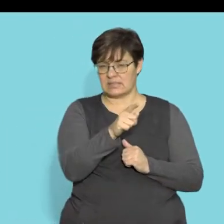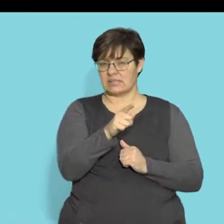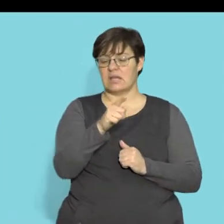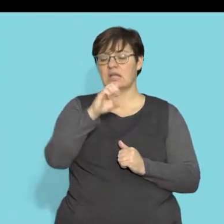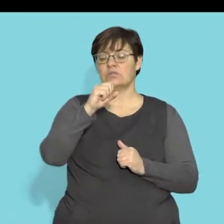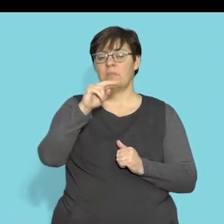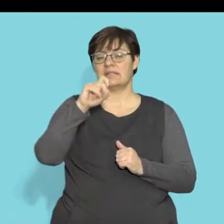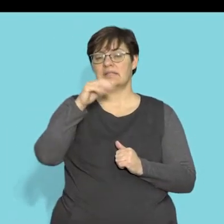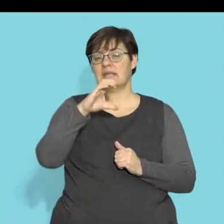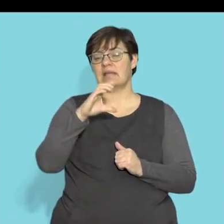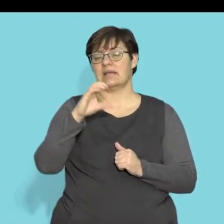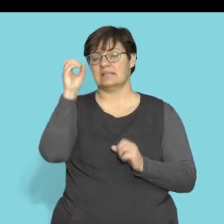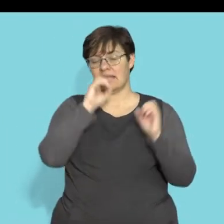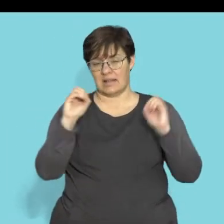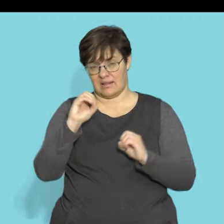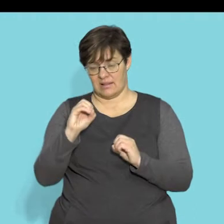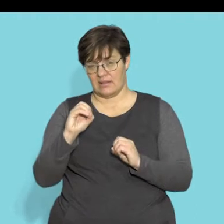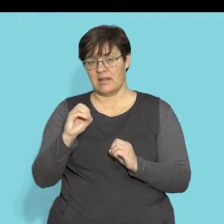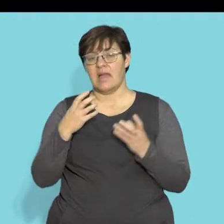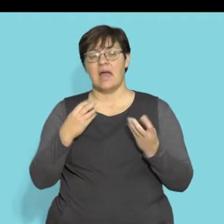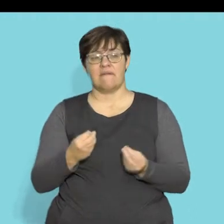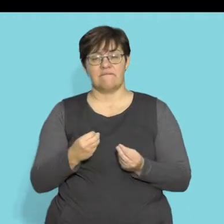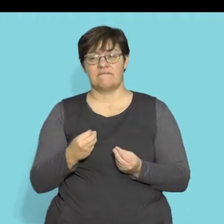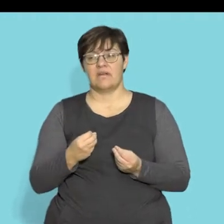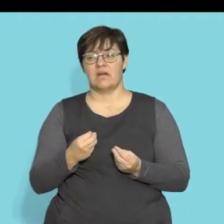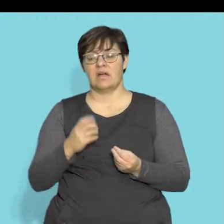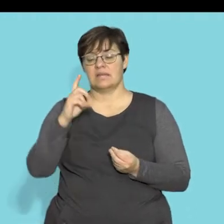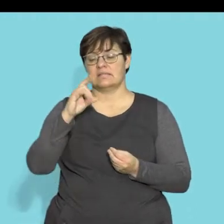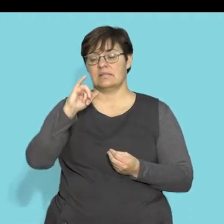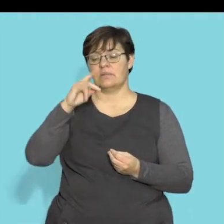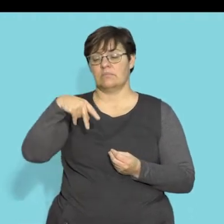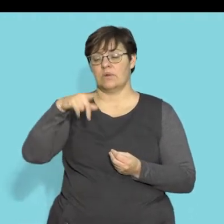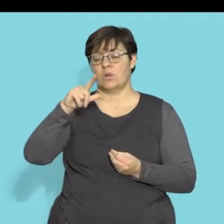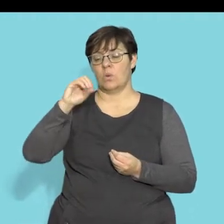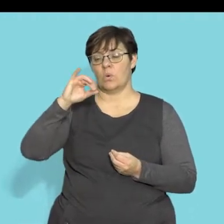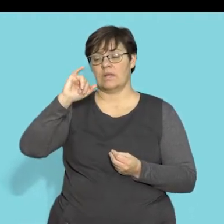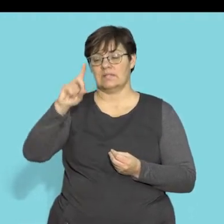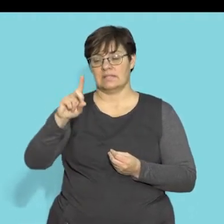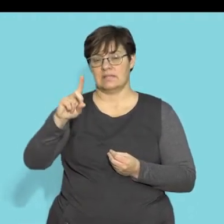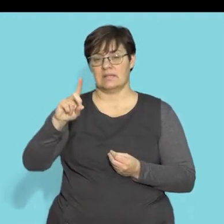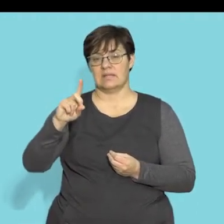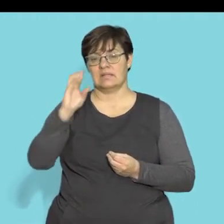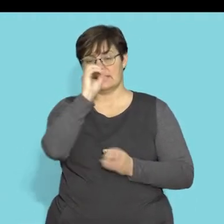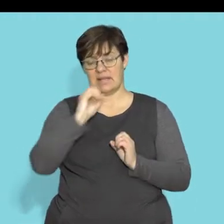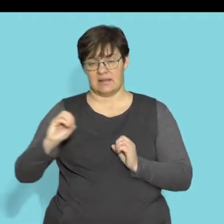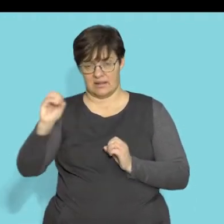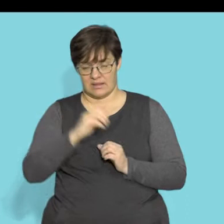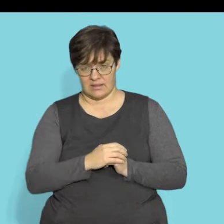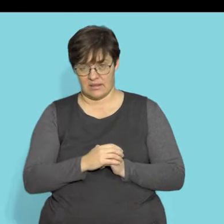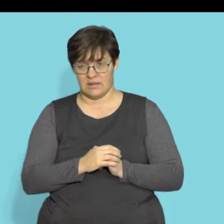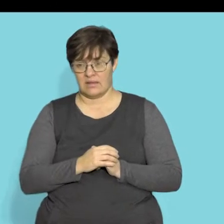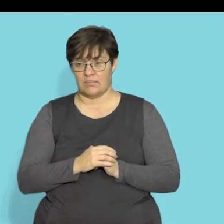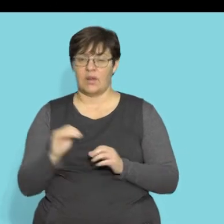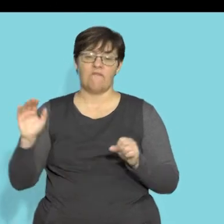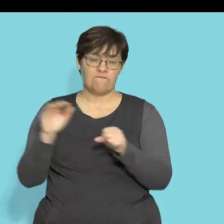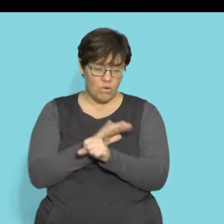a somatic cell is a cell that is a diploid cell. Again, the context of diploid meaning